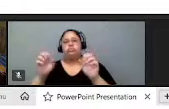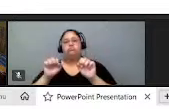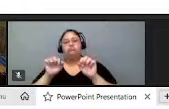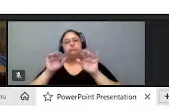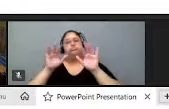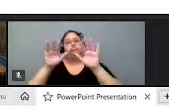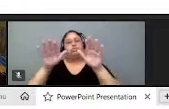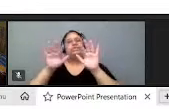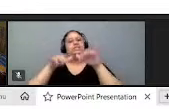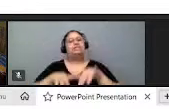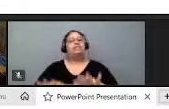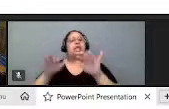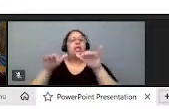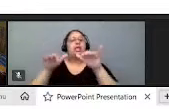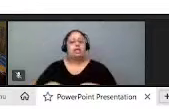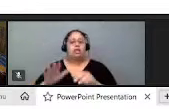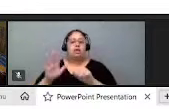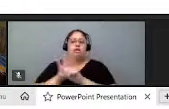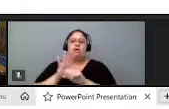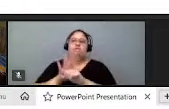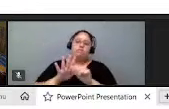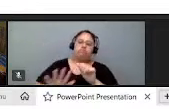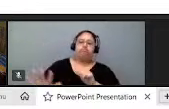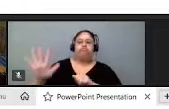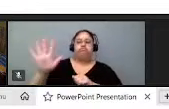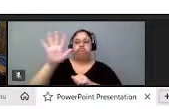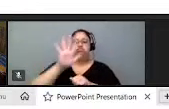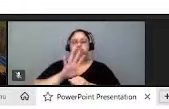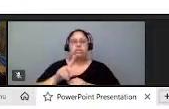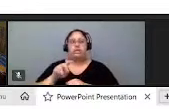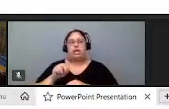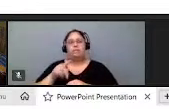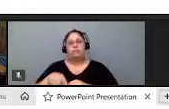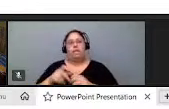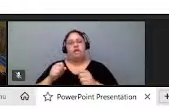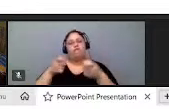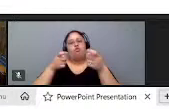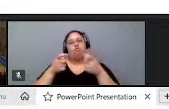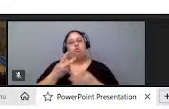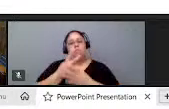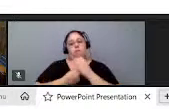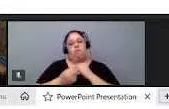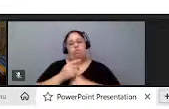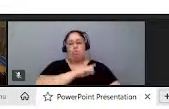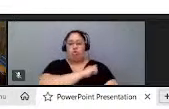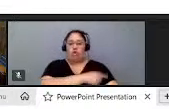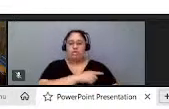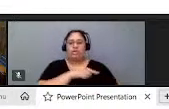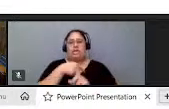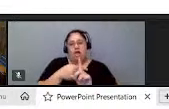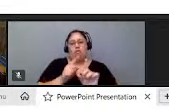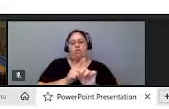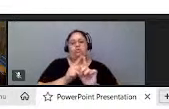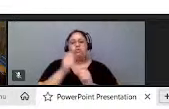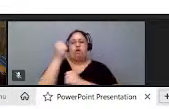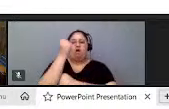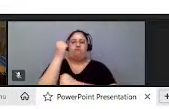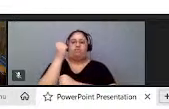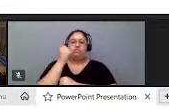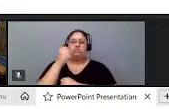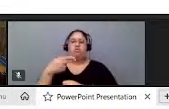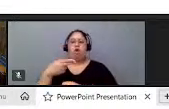which then covers the entire jurisdiction that tnpa has control both from an authority and from then the office of the Harbor